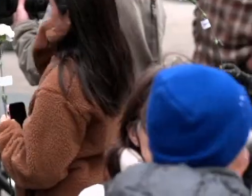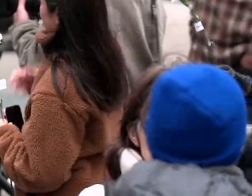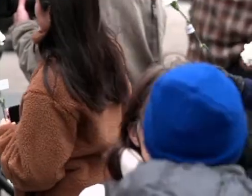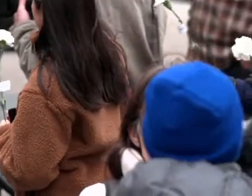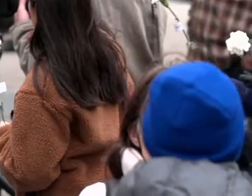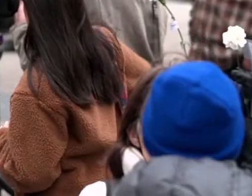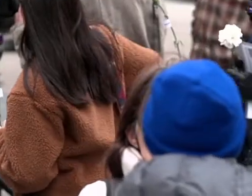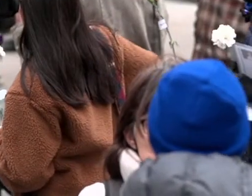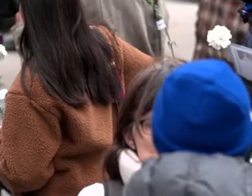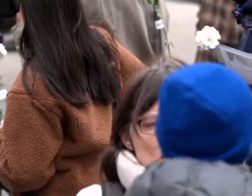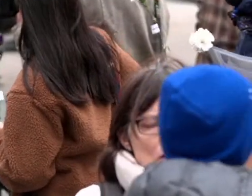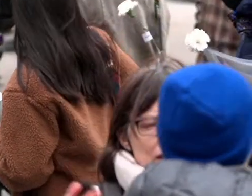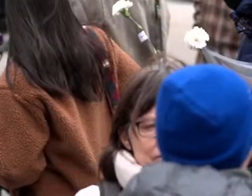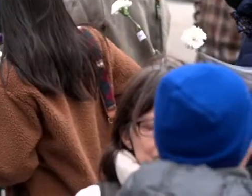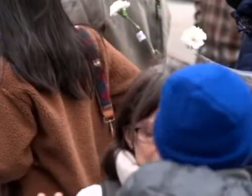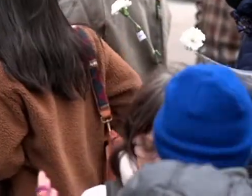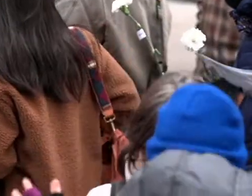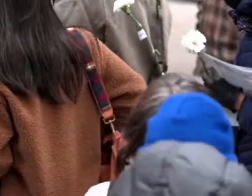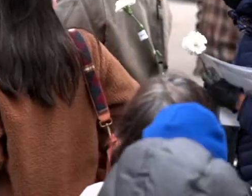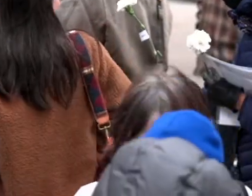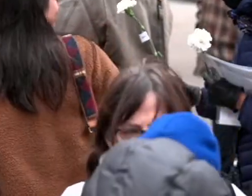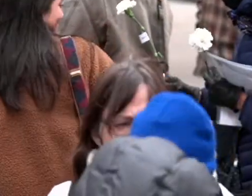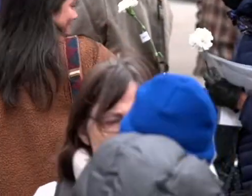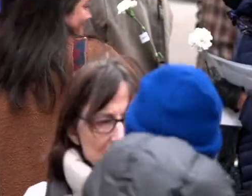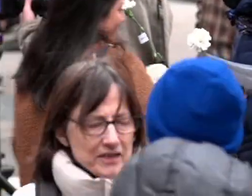Jenny Stein, age 18.